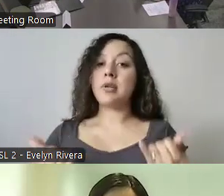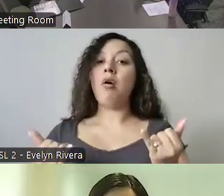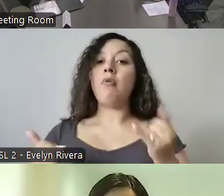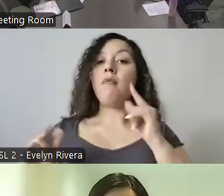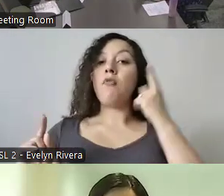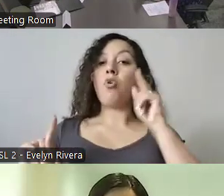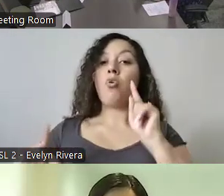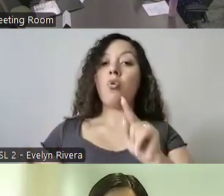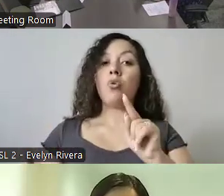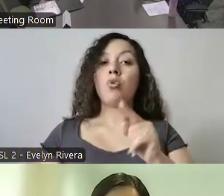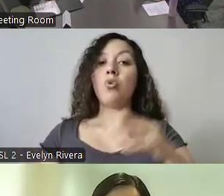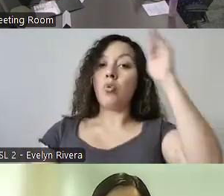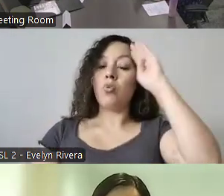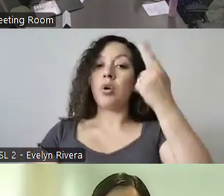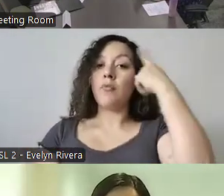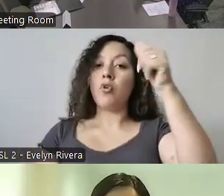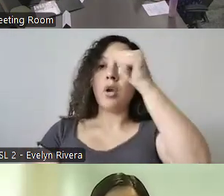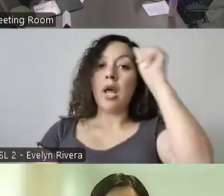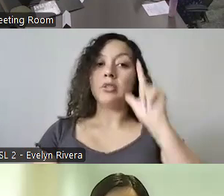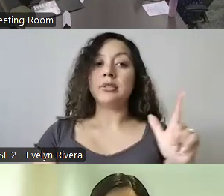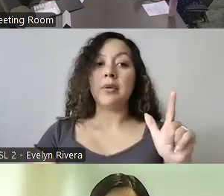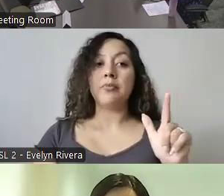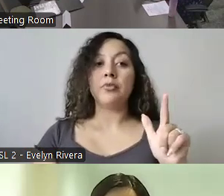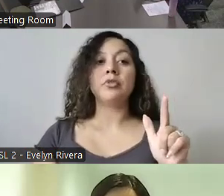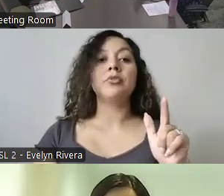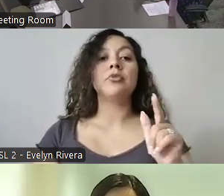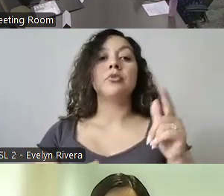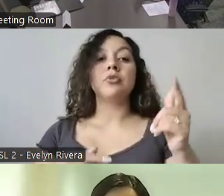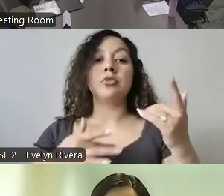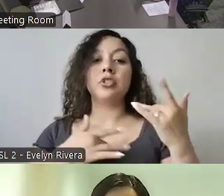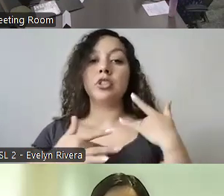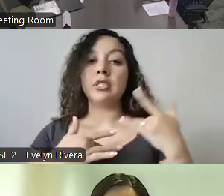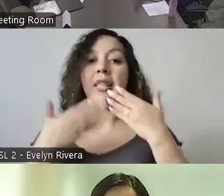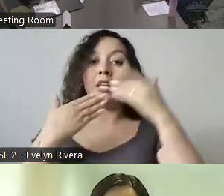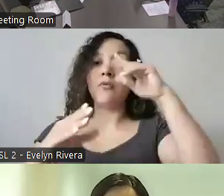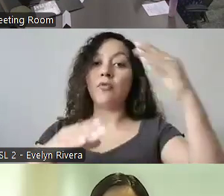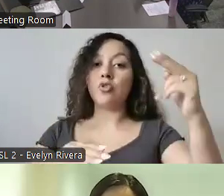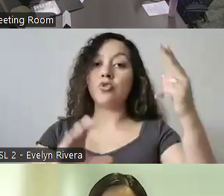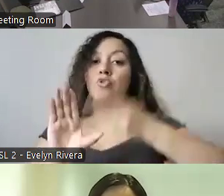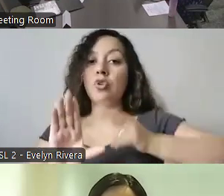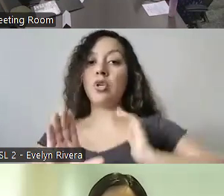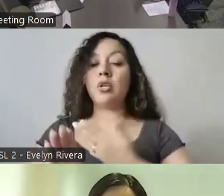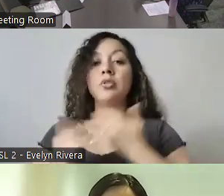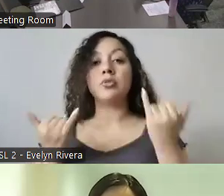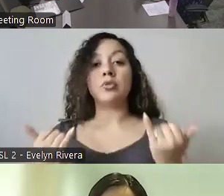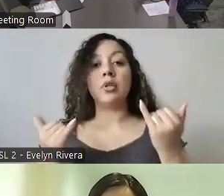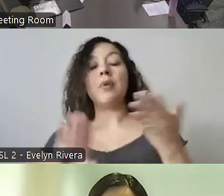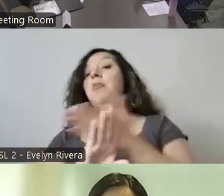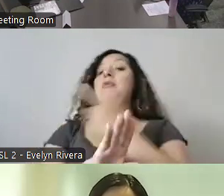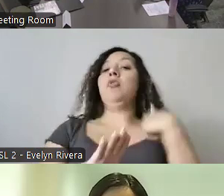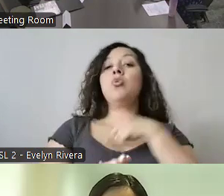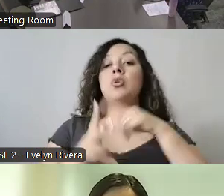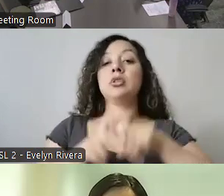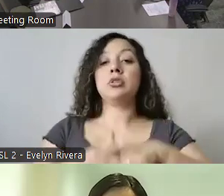Alzheimer's Disease and Related Conditions Advisory Committee meeting. Thank you for joining us today. And before we begin, I want to